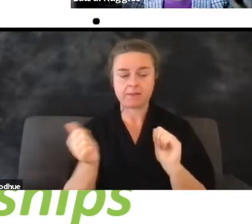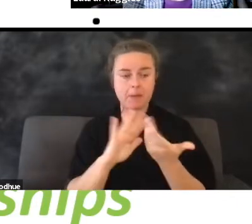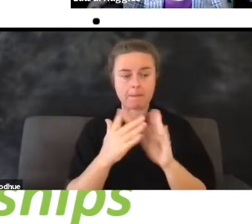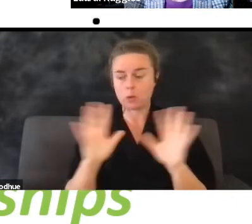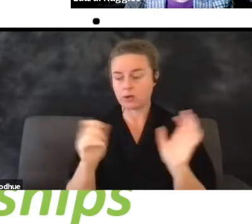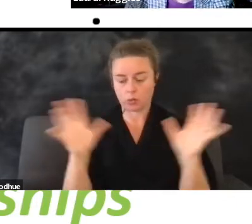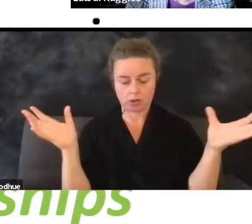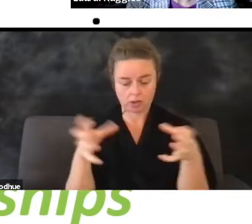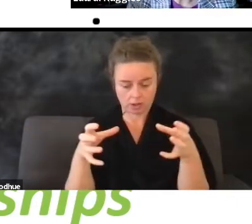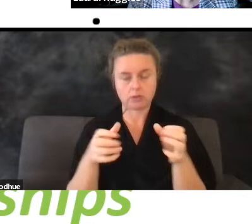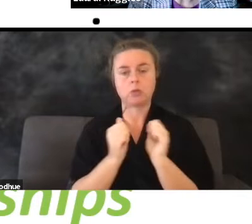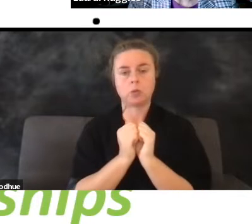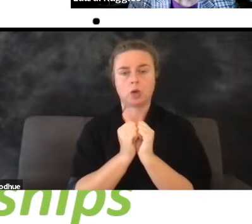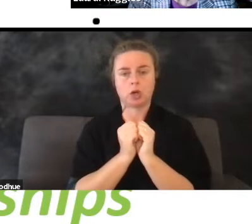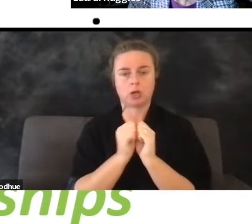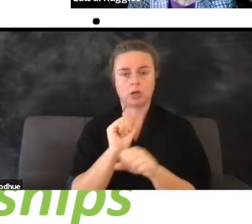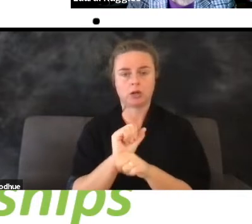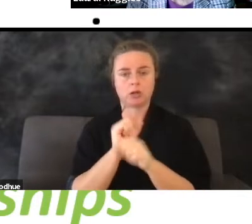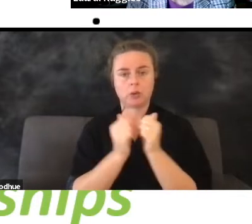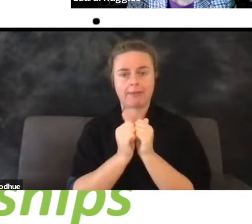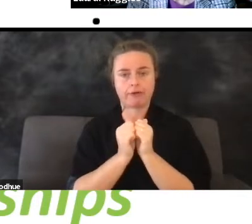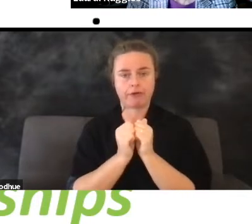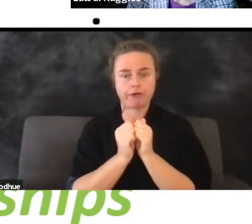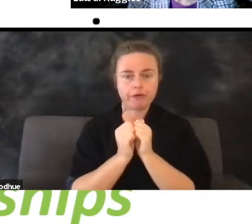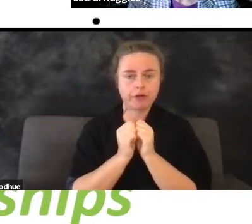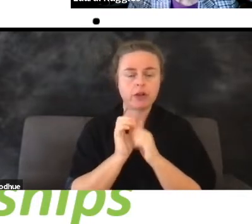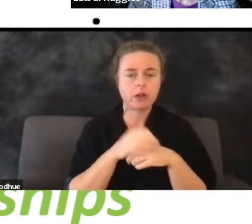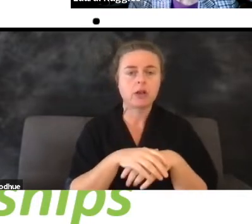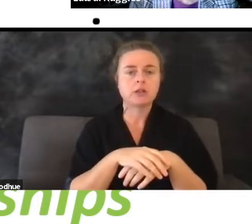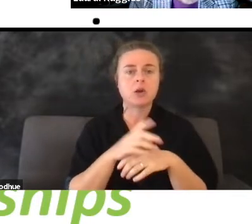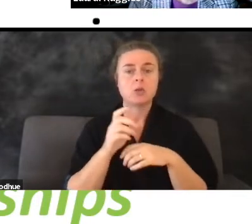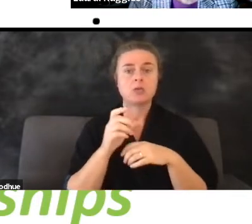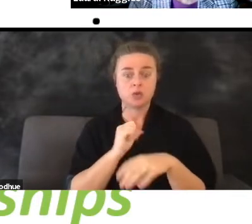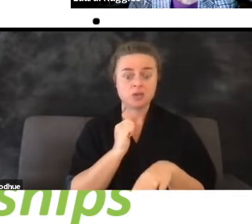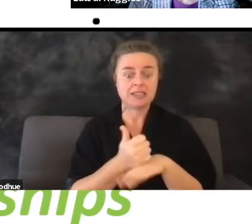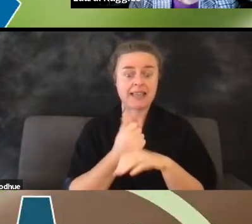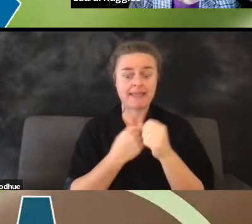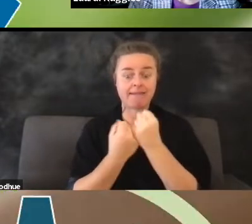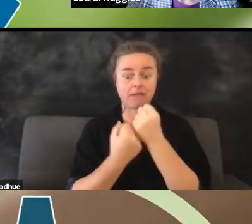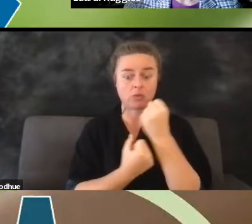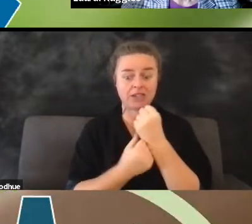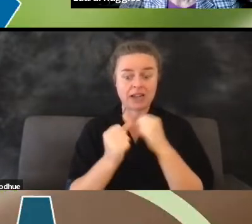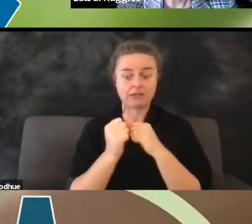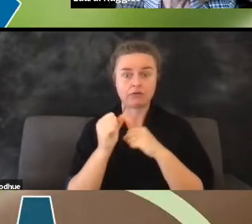together, to work together. That having that structure and that foundation really does make a difference.